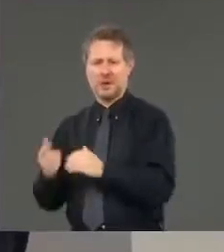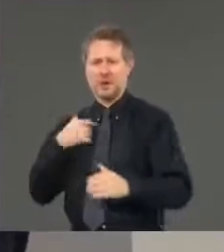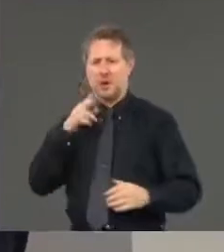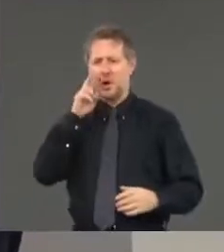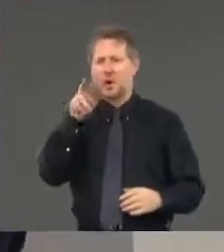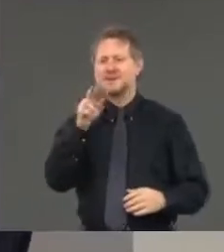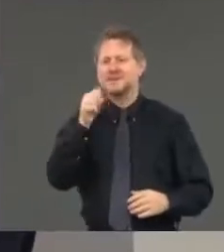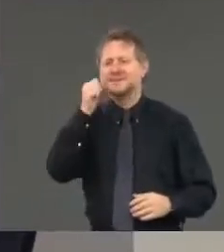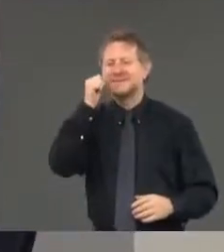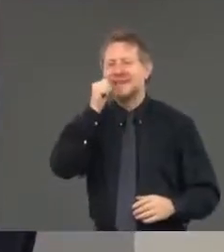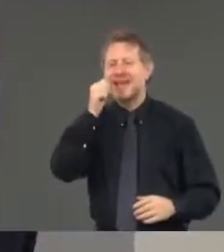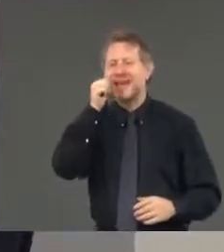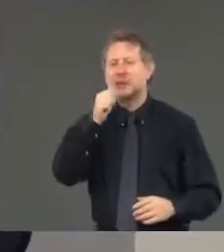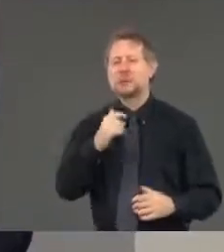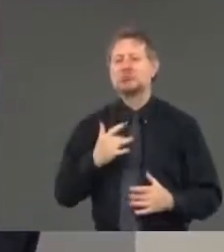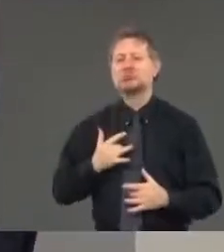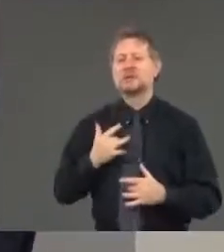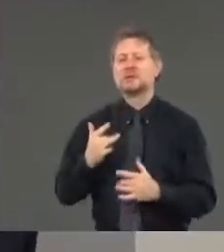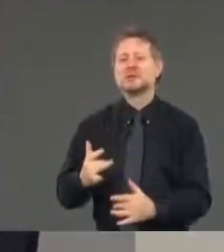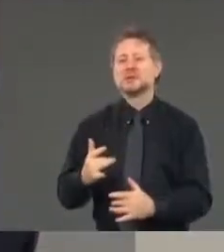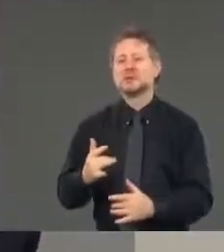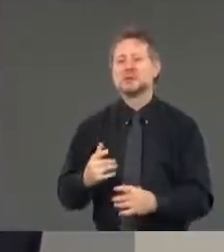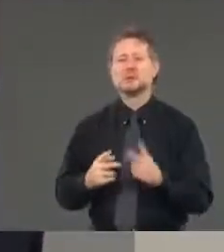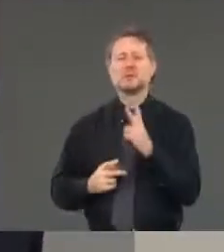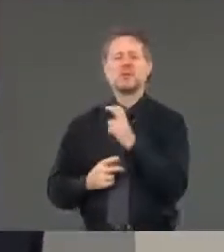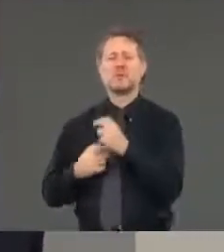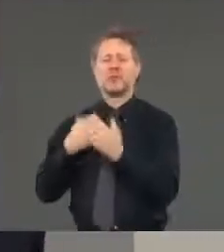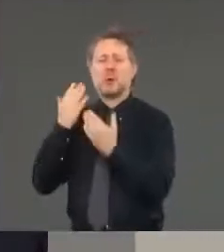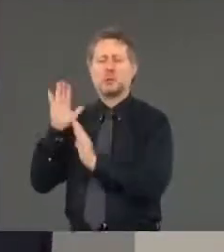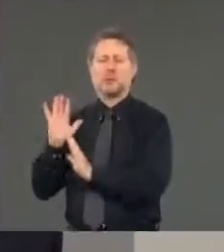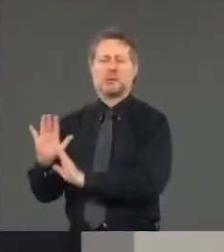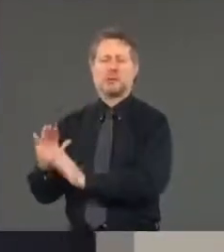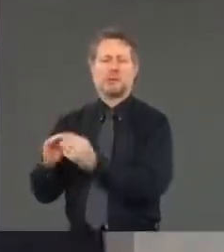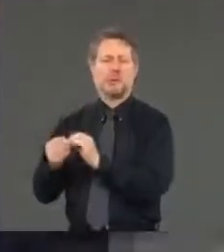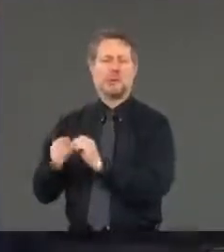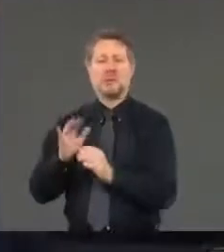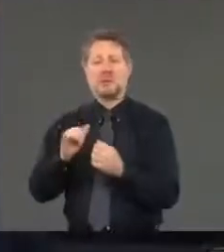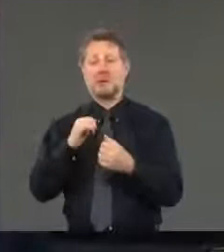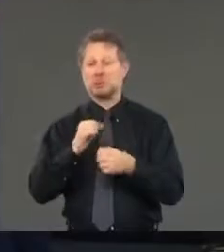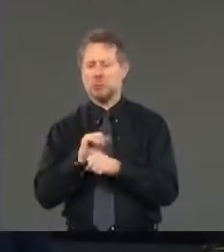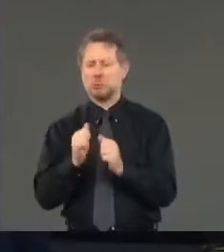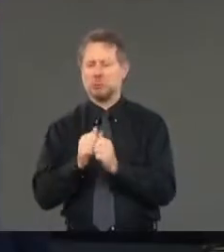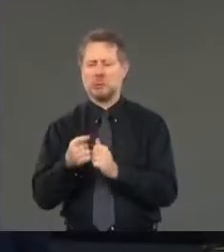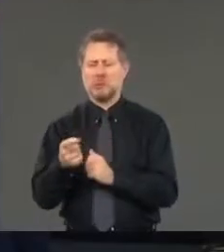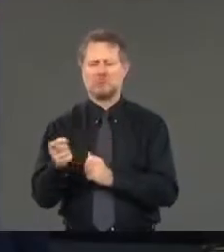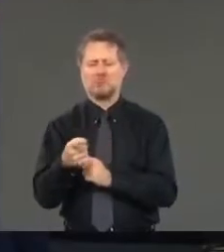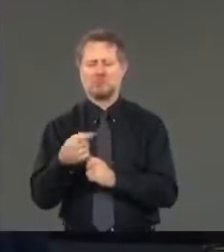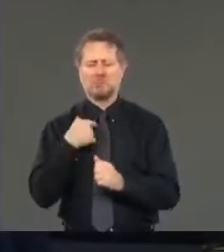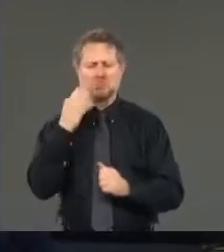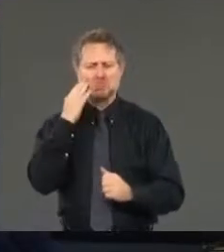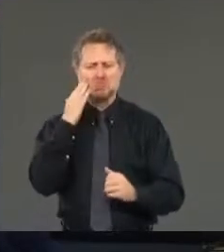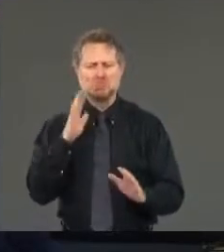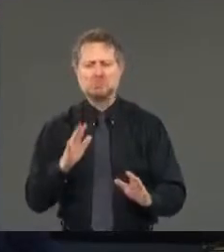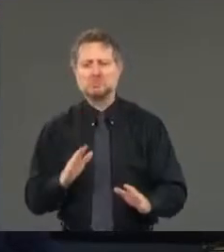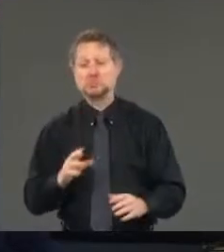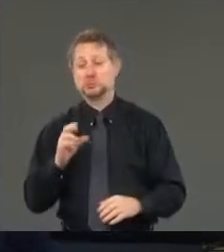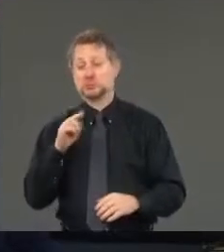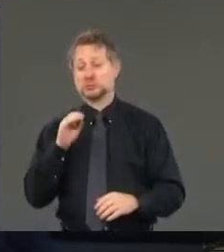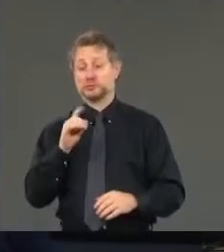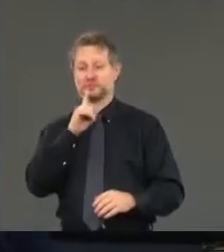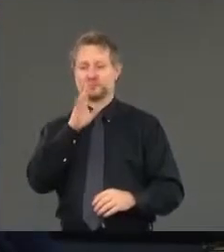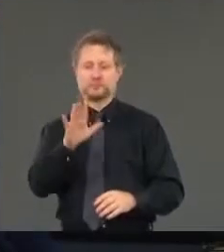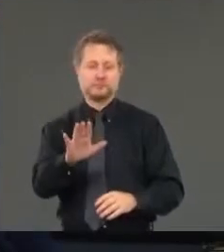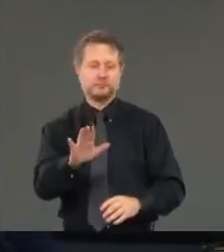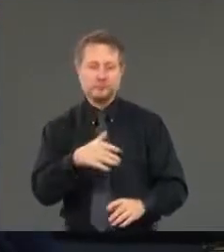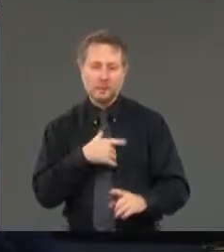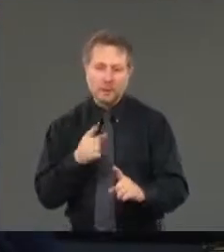as well. I don't know about the 200, but both of those things are sort of working in tandem. Yeah, but it's simpler than that, right? You can go